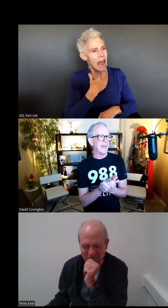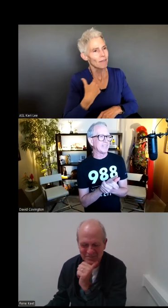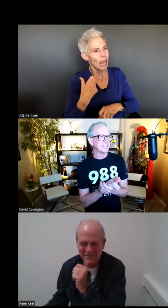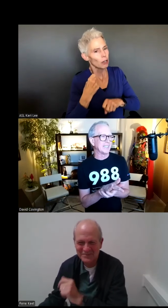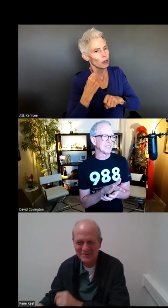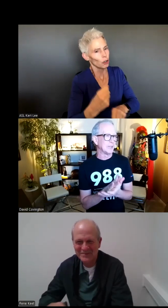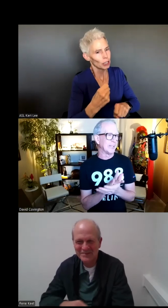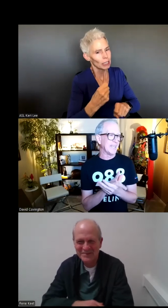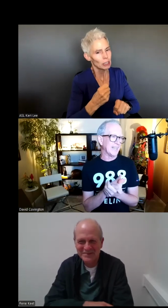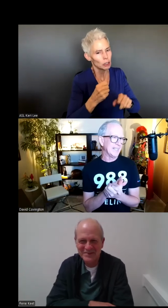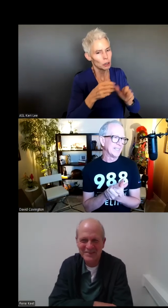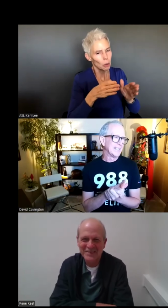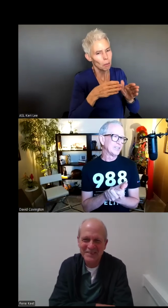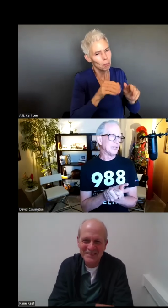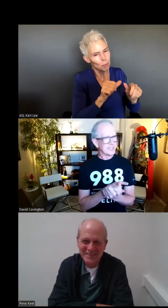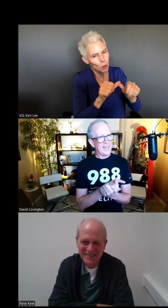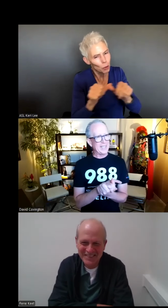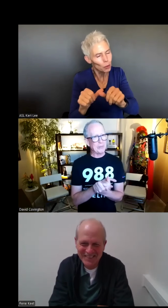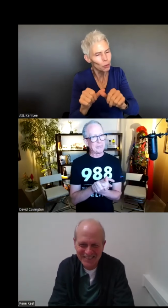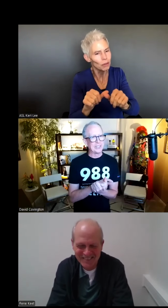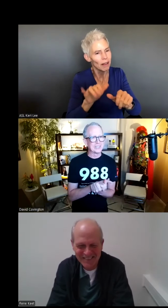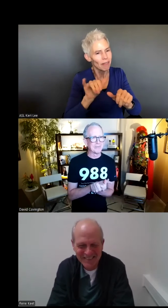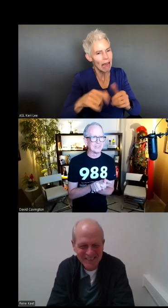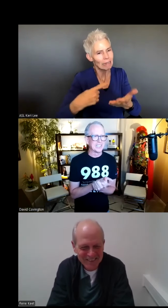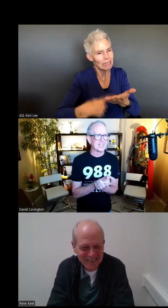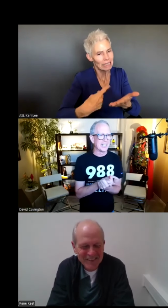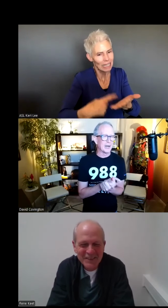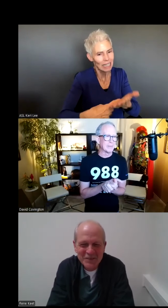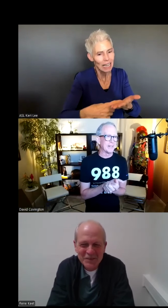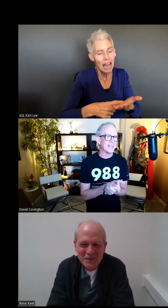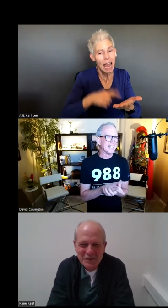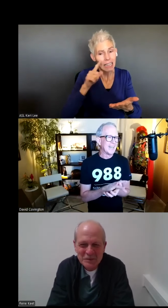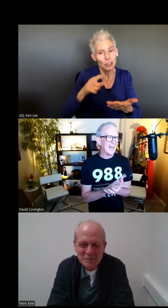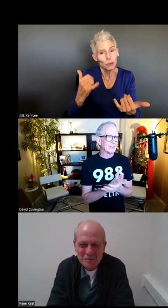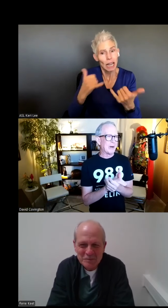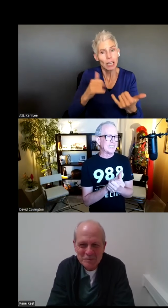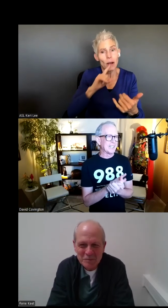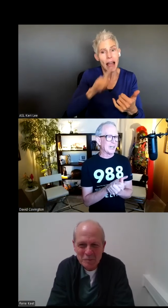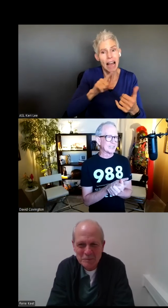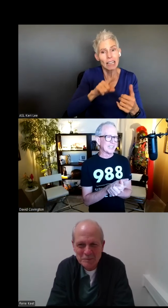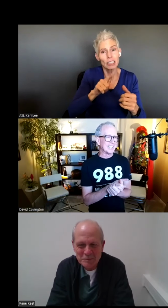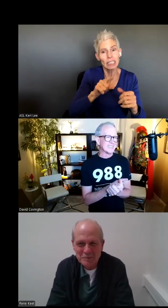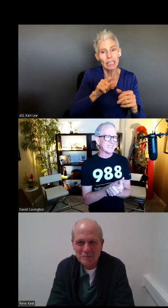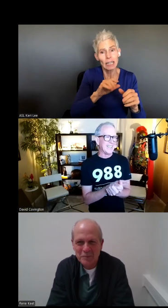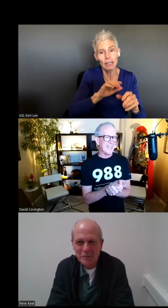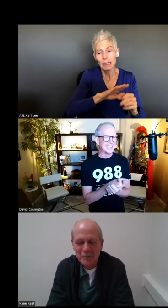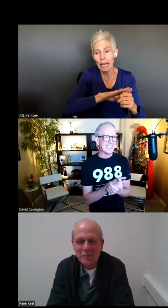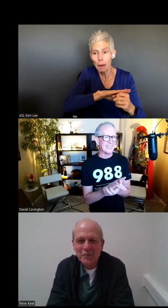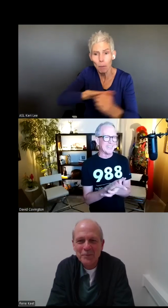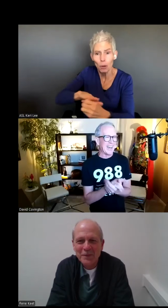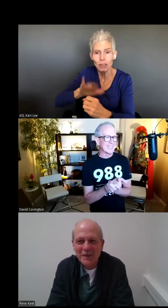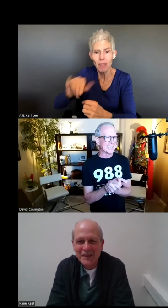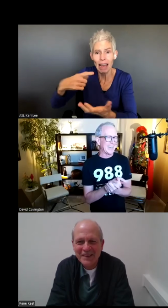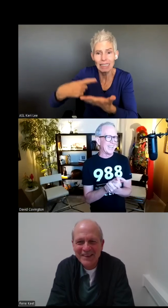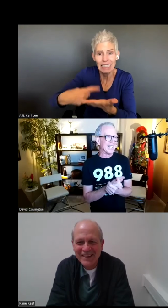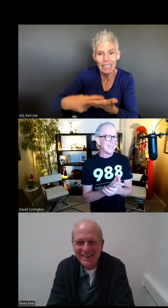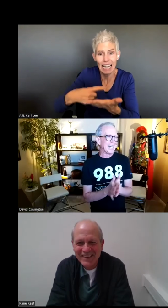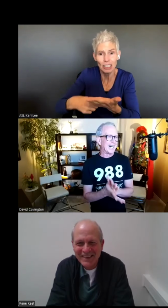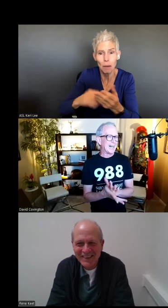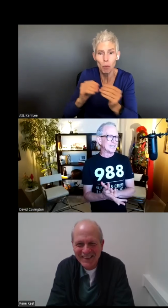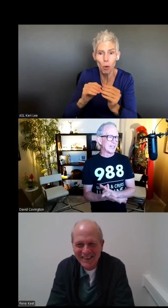if I had the chance to do it again. So today you pushed the fragility argument. I was watching Ursula to see how she would react to